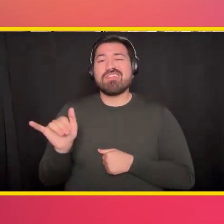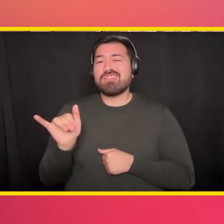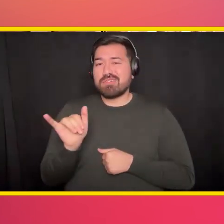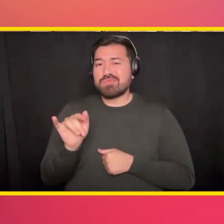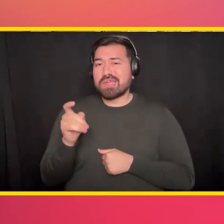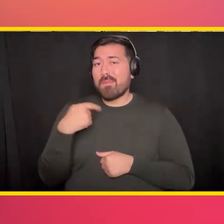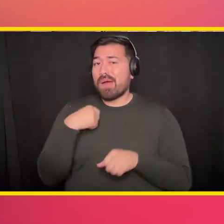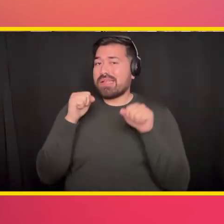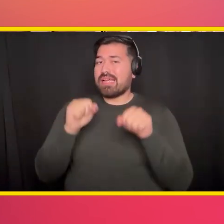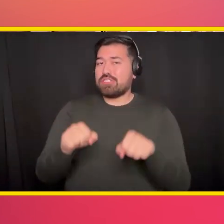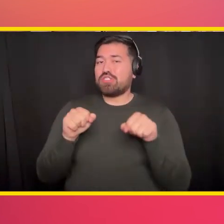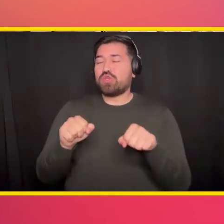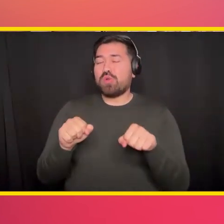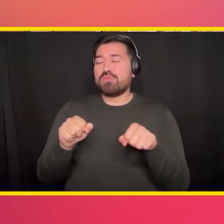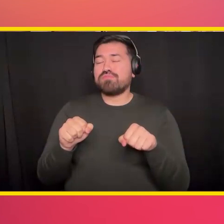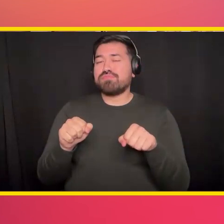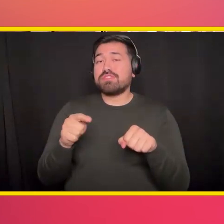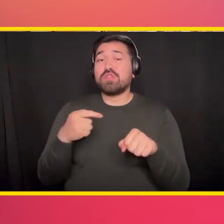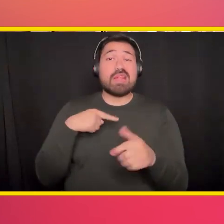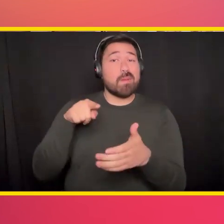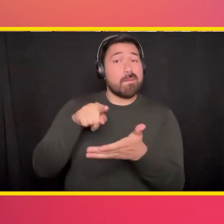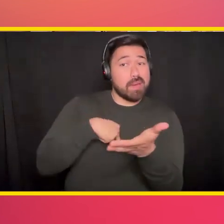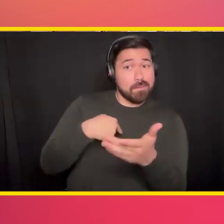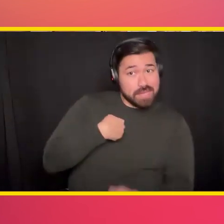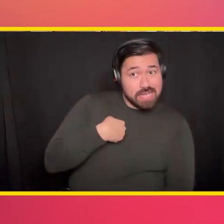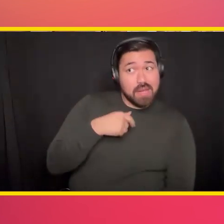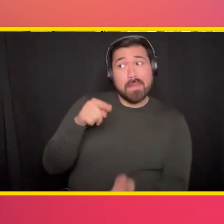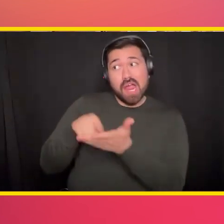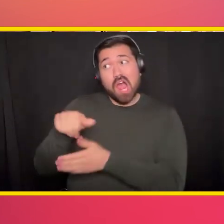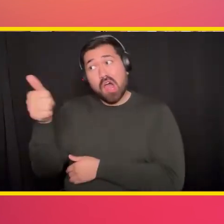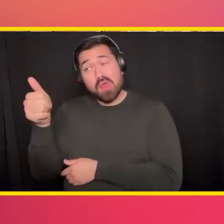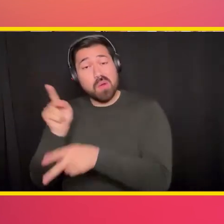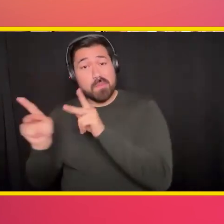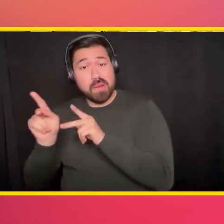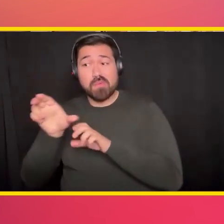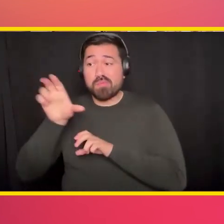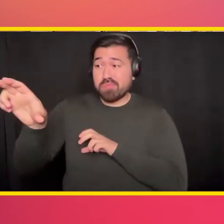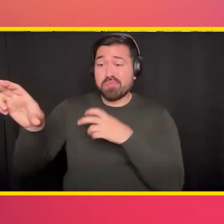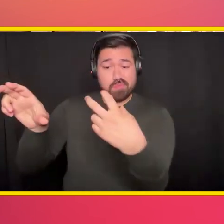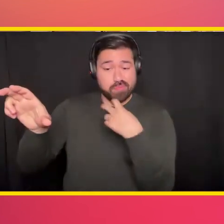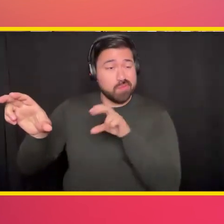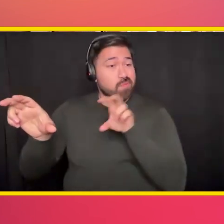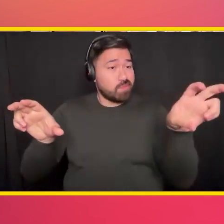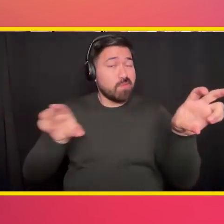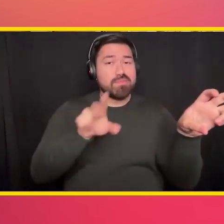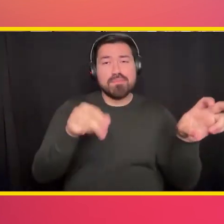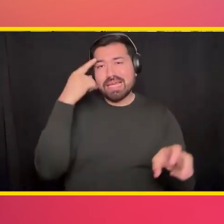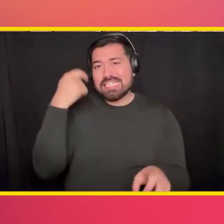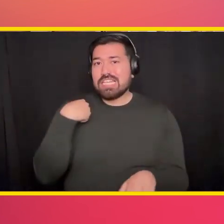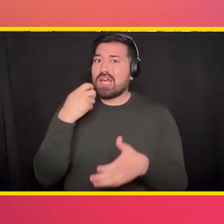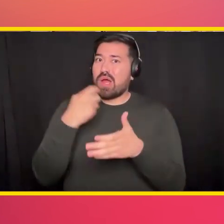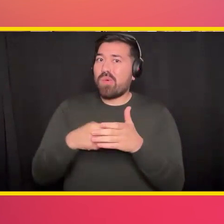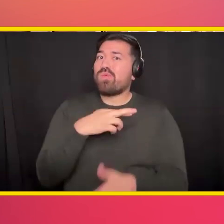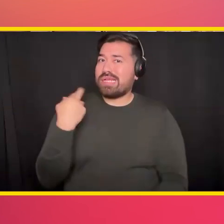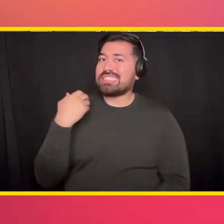there's a potential. You're gonna have to pay me. You might have to pay other people, right? There is a certain cost to pushing that line, but I absolutely